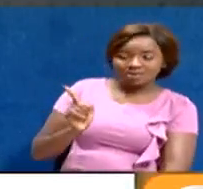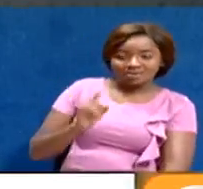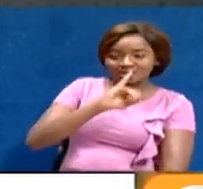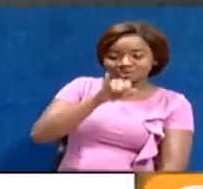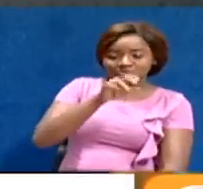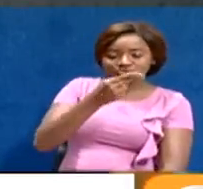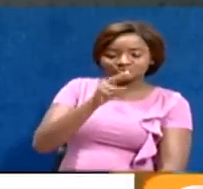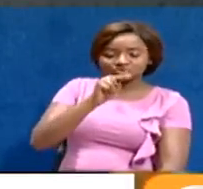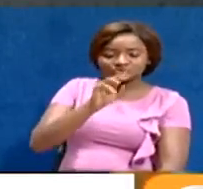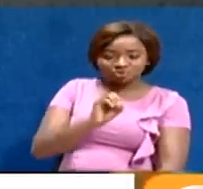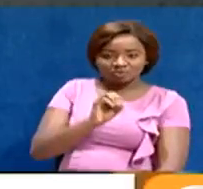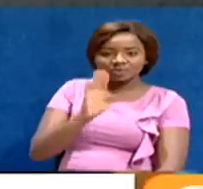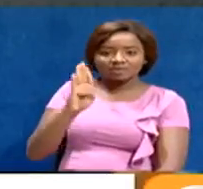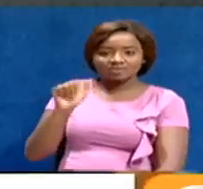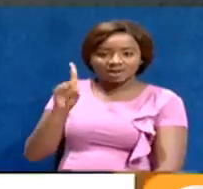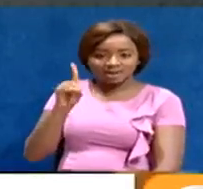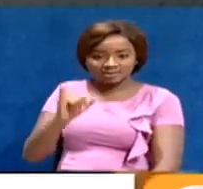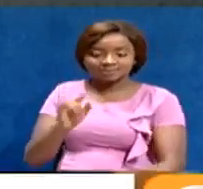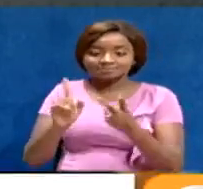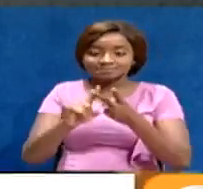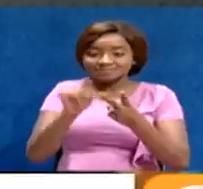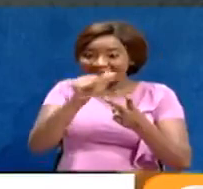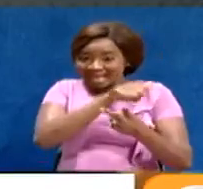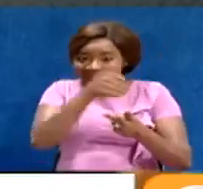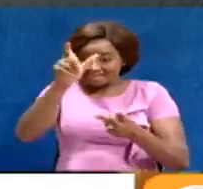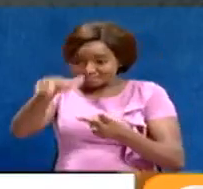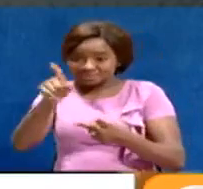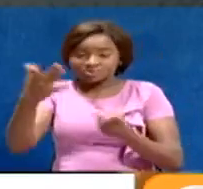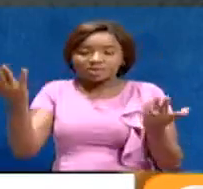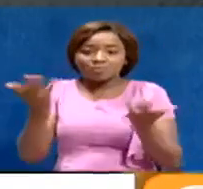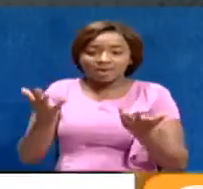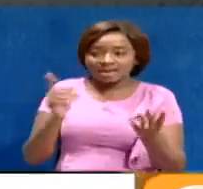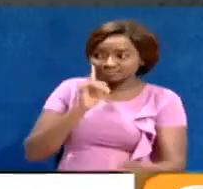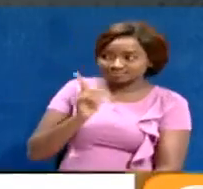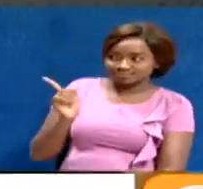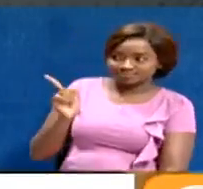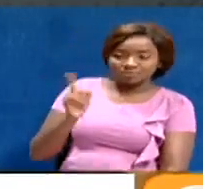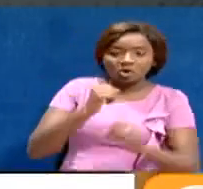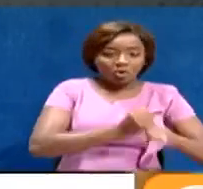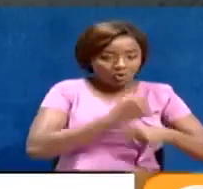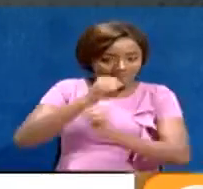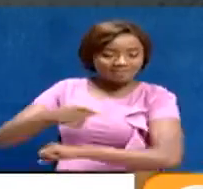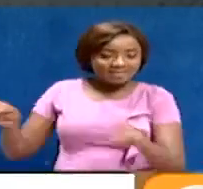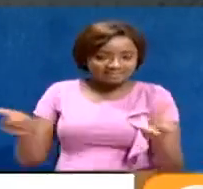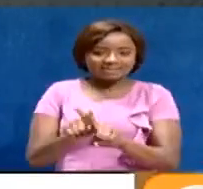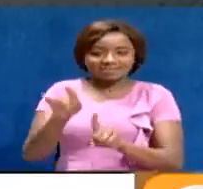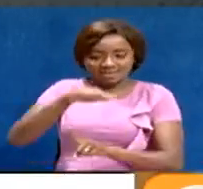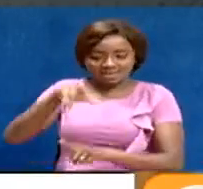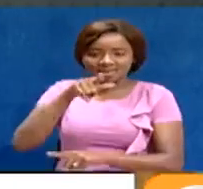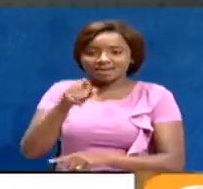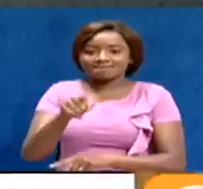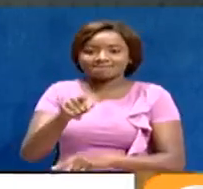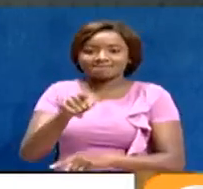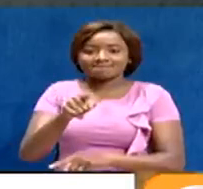exam leakage. Another center manager was also arrested in Karachuonyo in a Deka Mixed Secondary School, with the Ministry